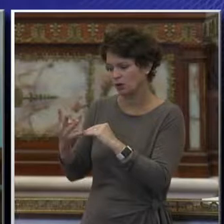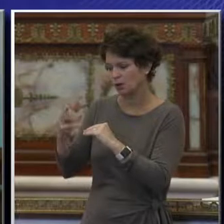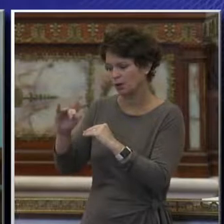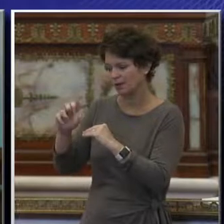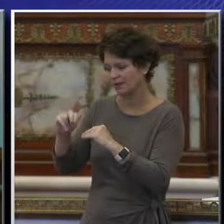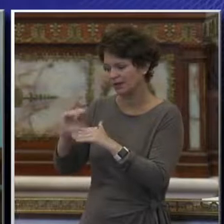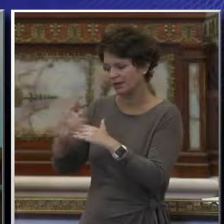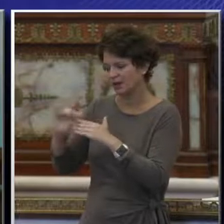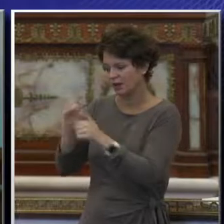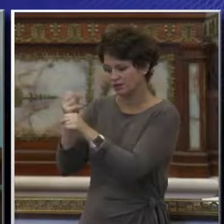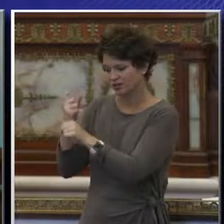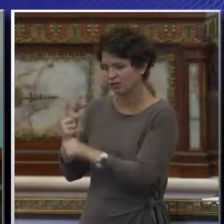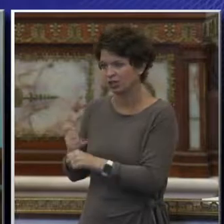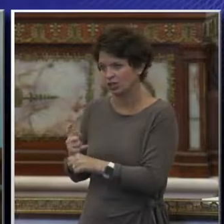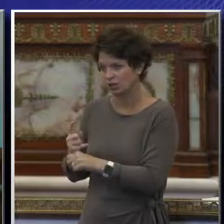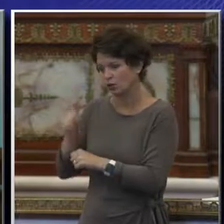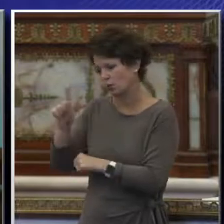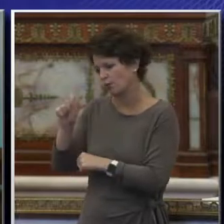$1.25 million per year,